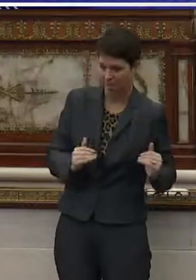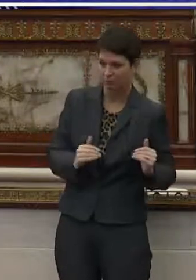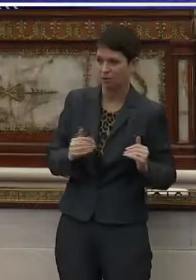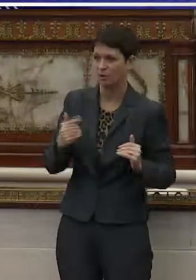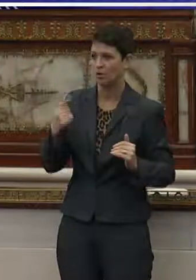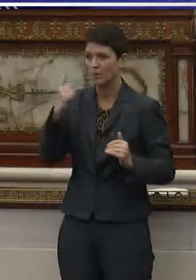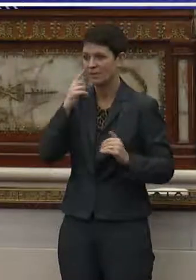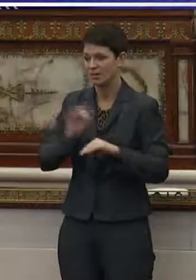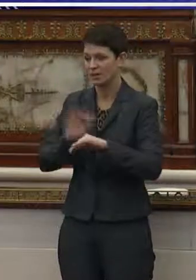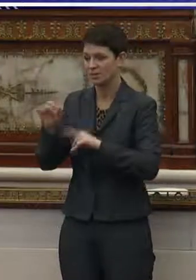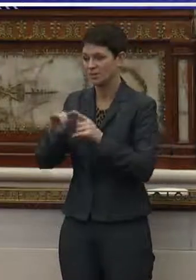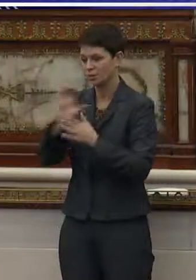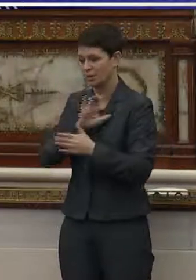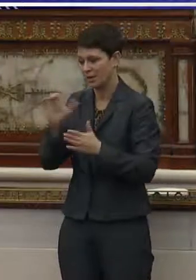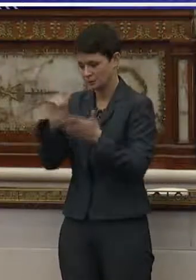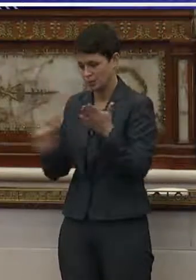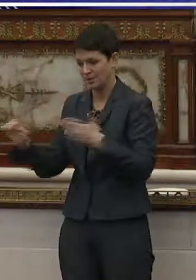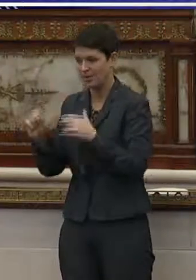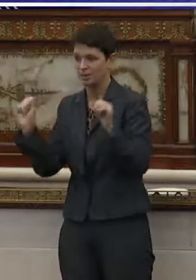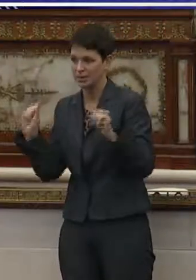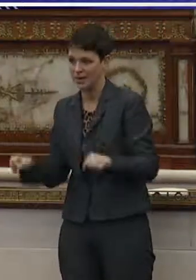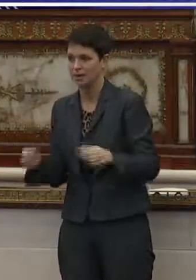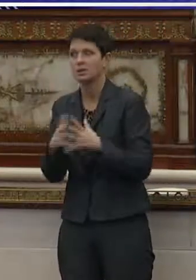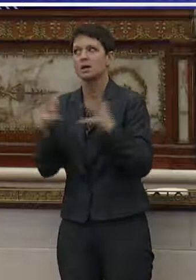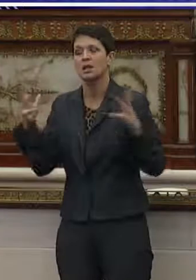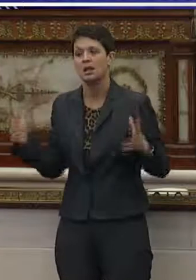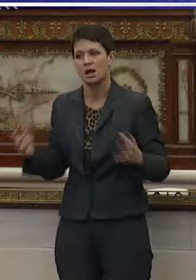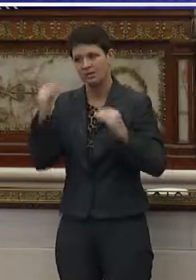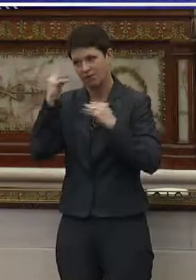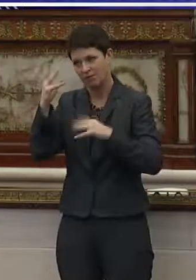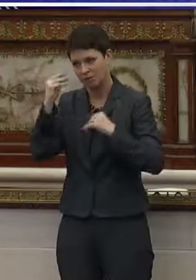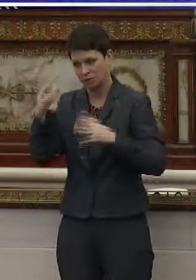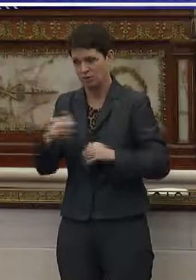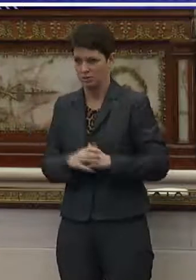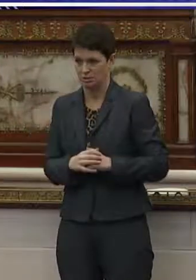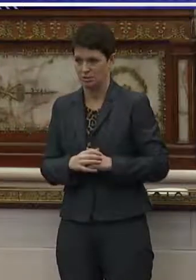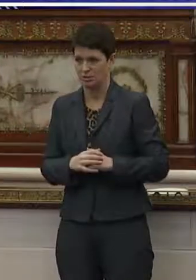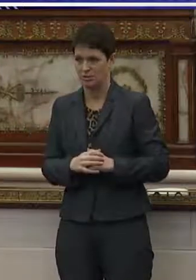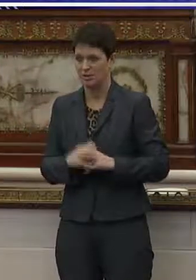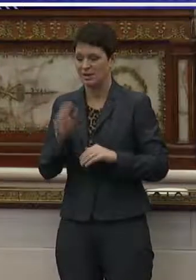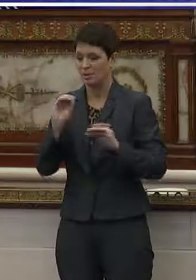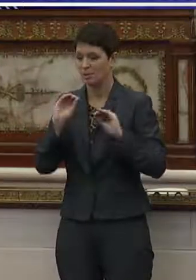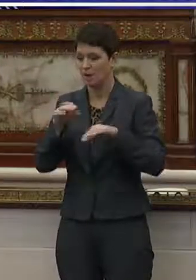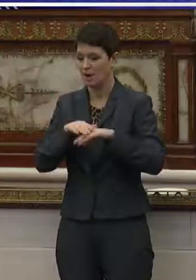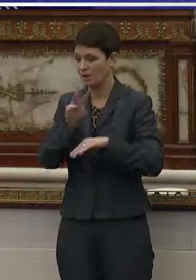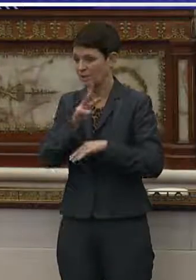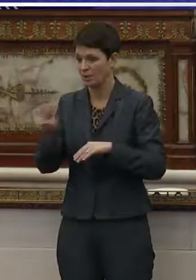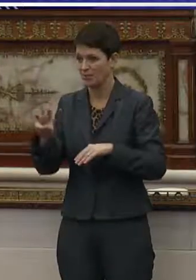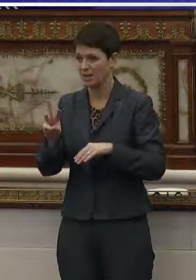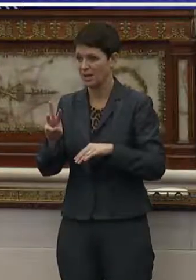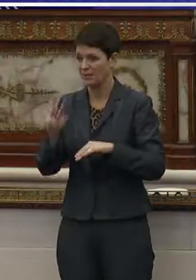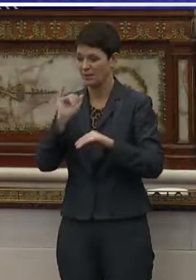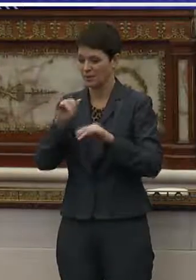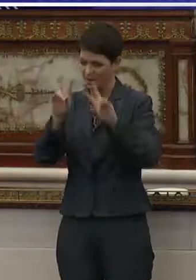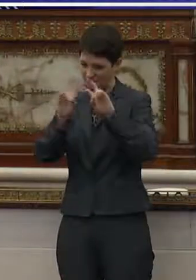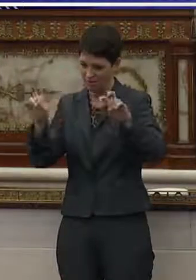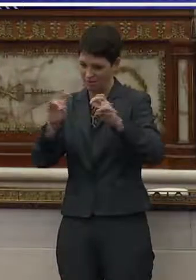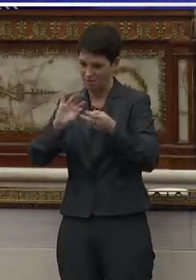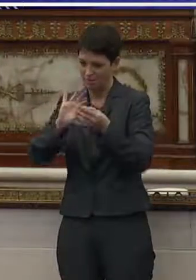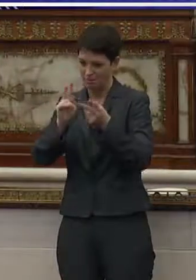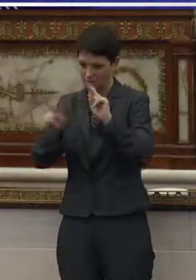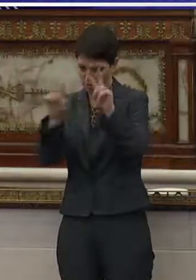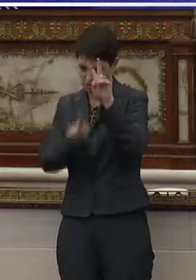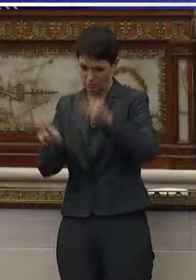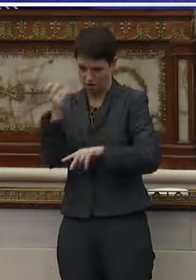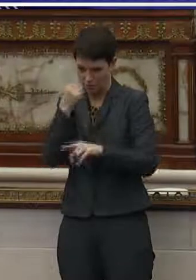we can get that to council next week. It's a lot of information. I don't know that we can put that on a website in a way that would be interpretable by people.